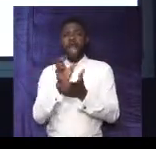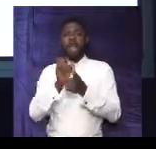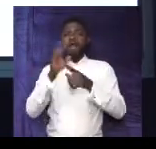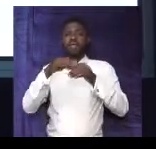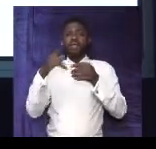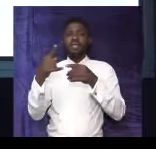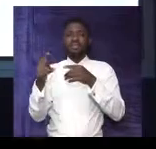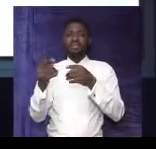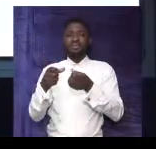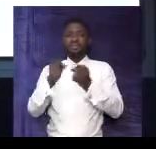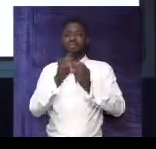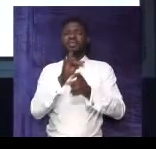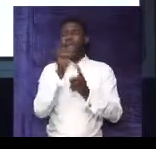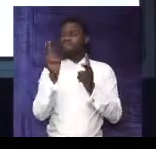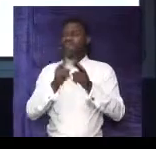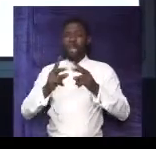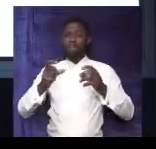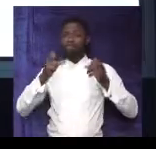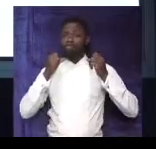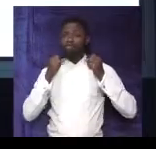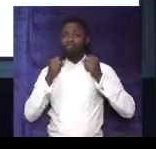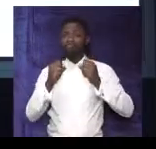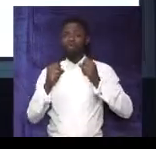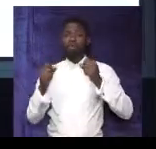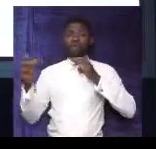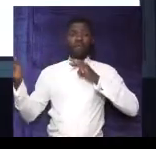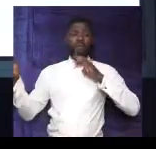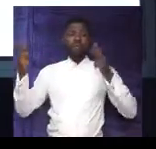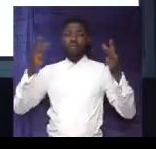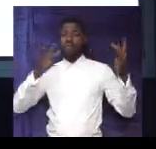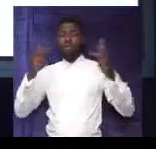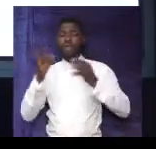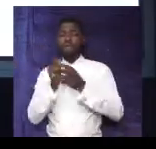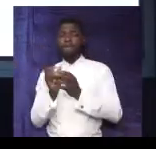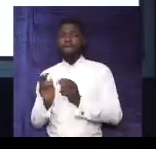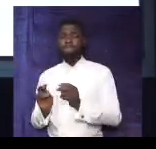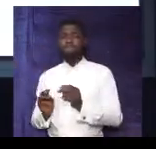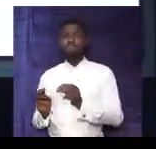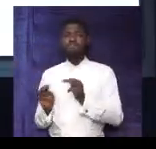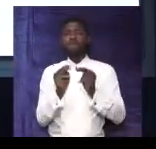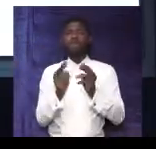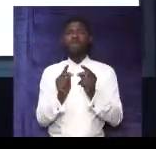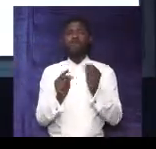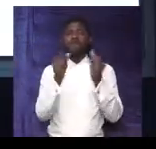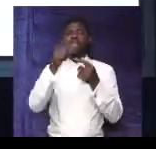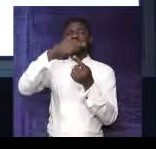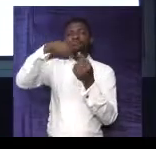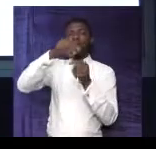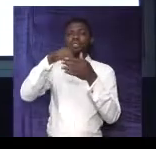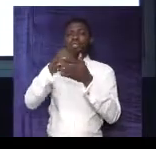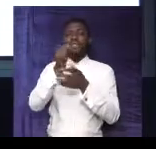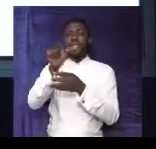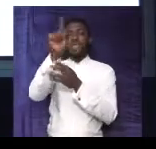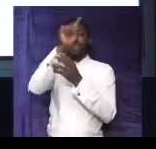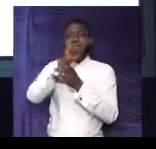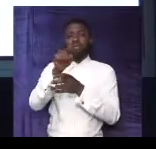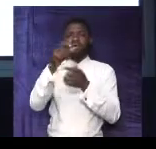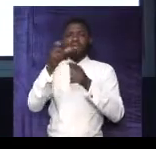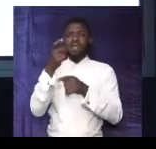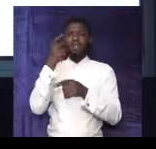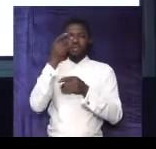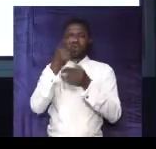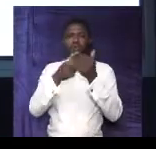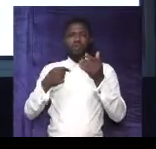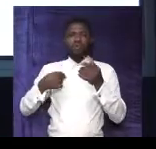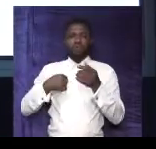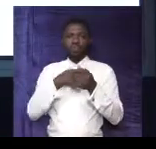and in the street, but this one is a very strong one. Very strong wind that moves quickly around in a circle.